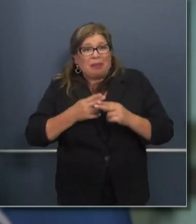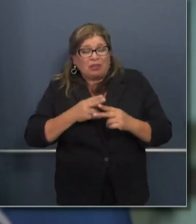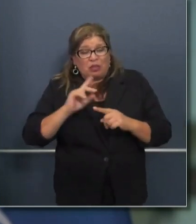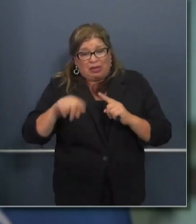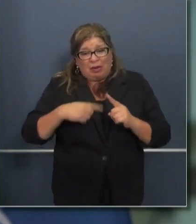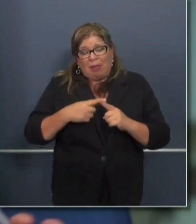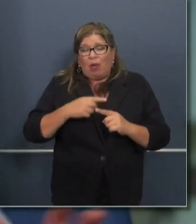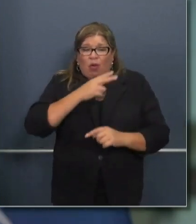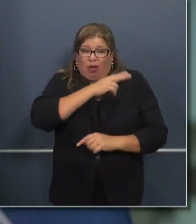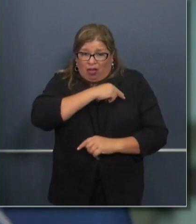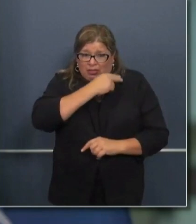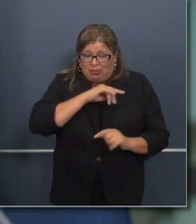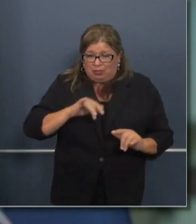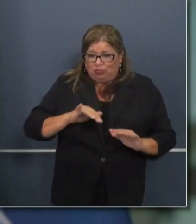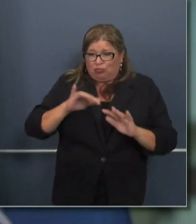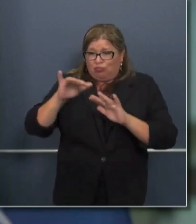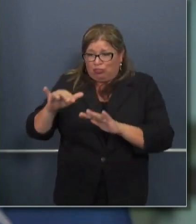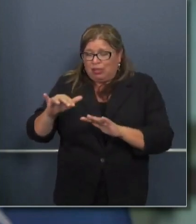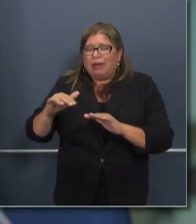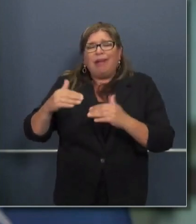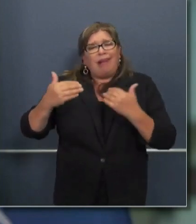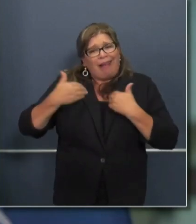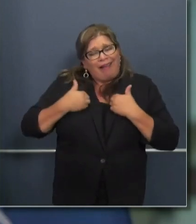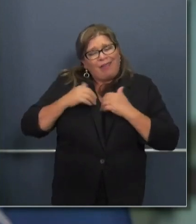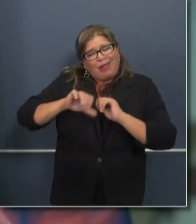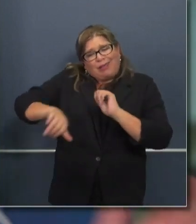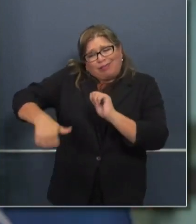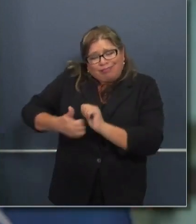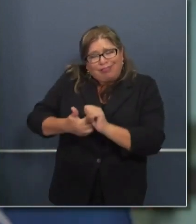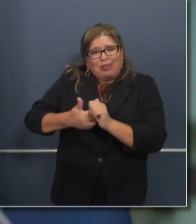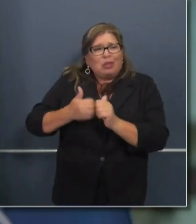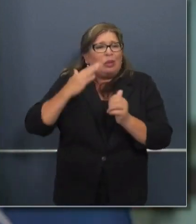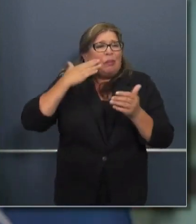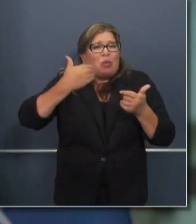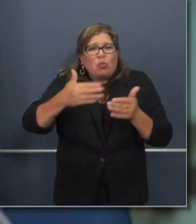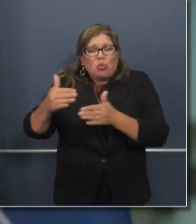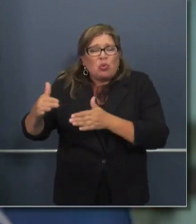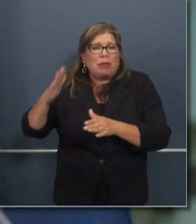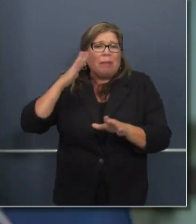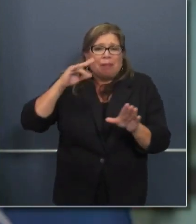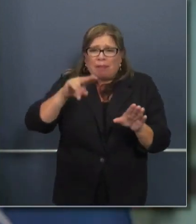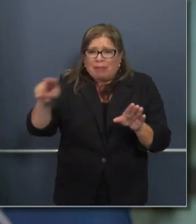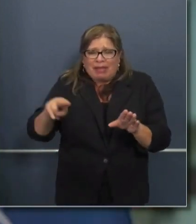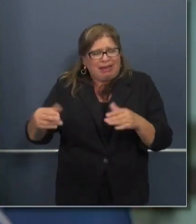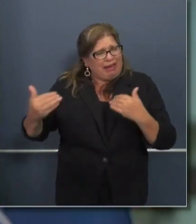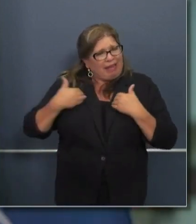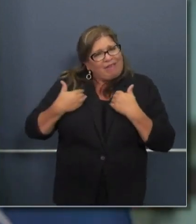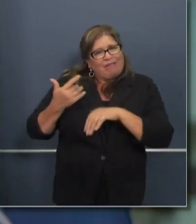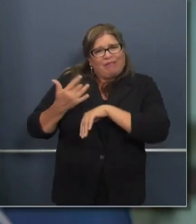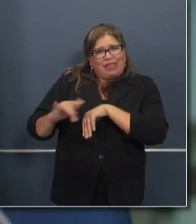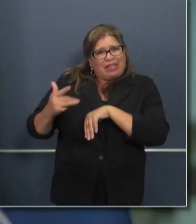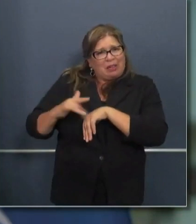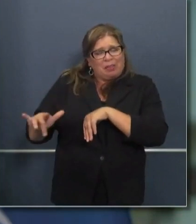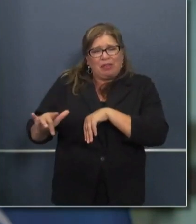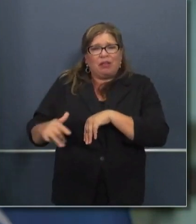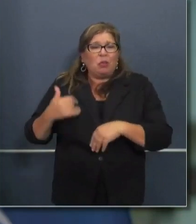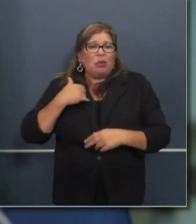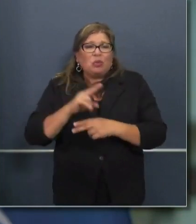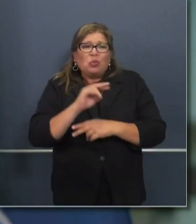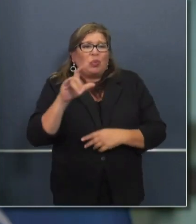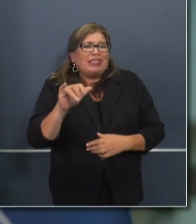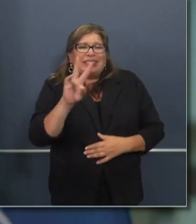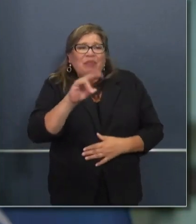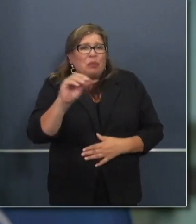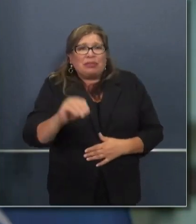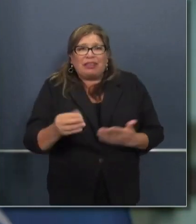hospital system. So that's 93% capacity still available, 7% that's being